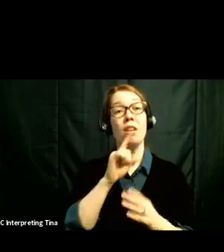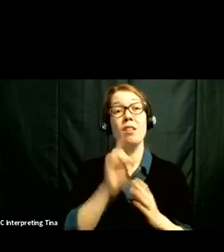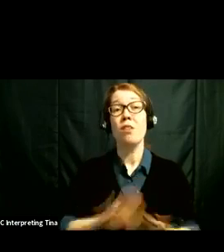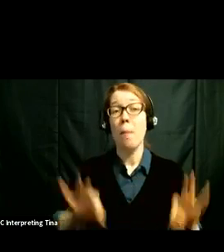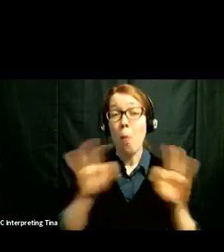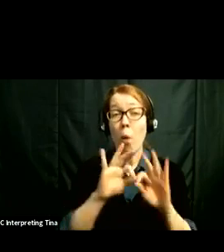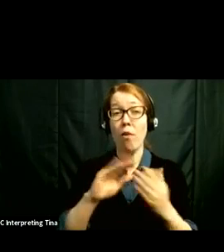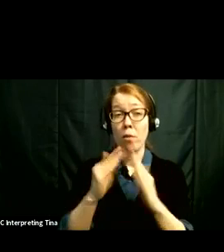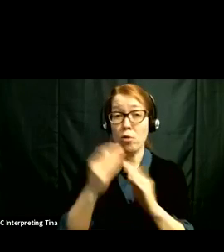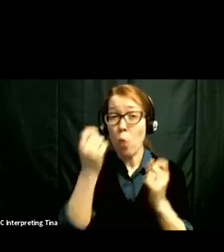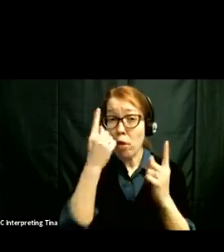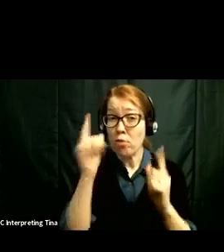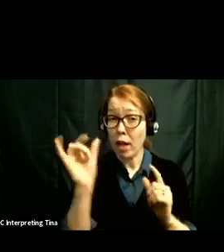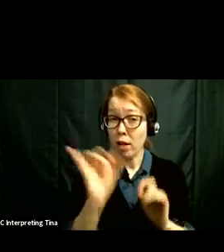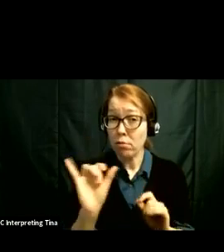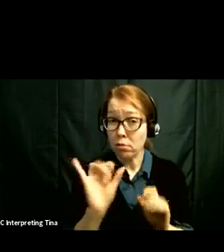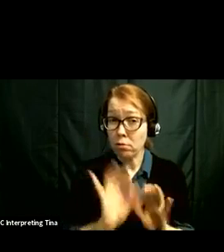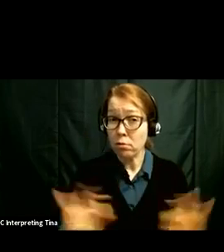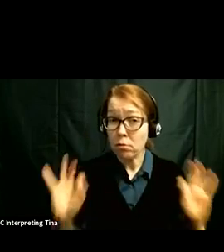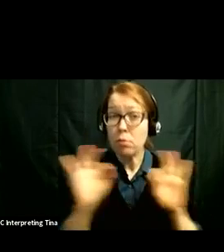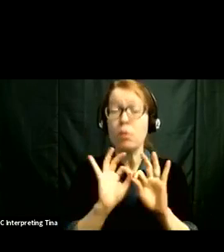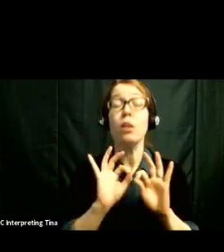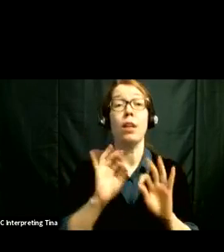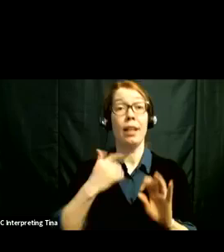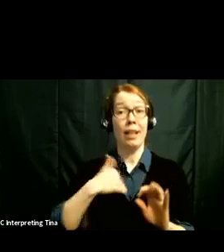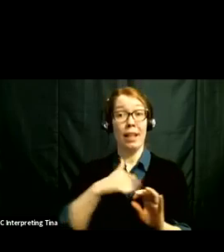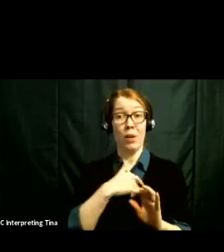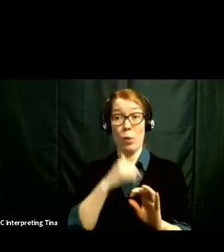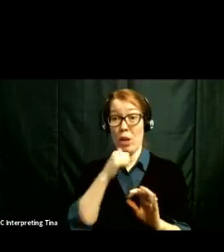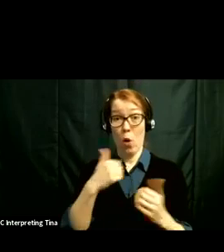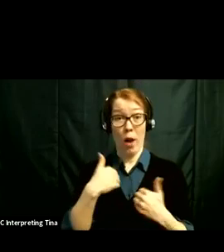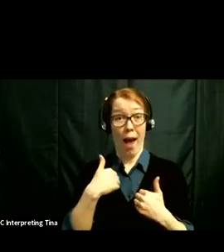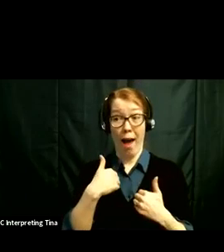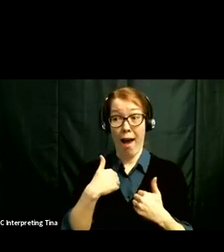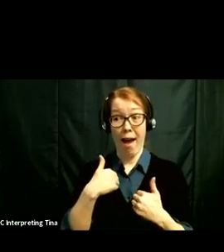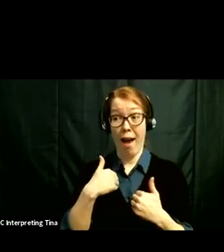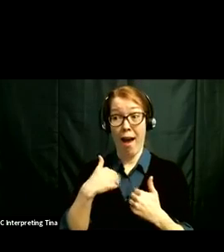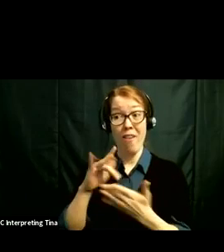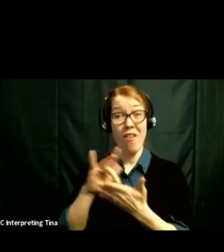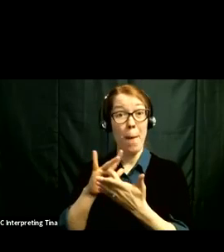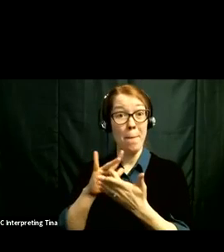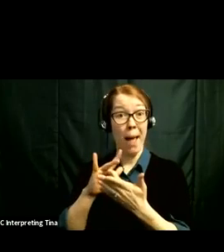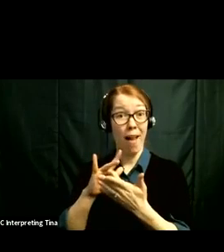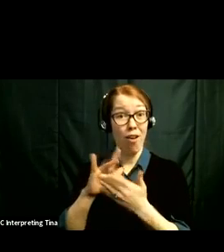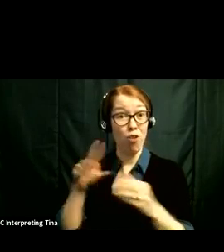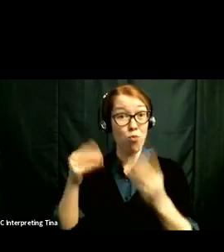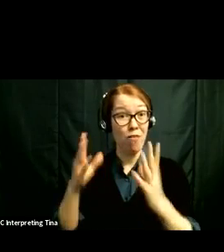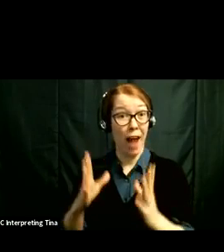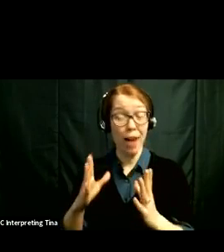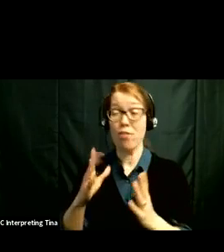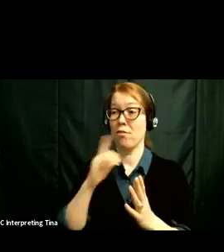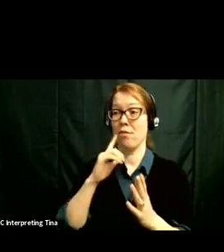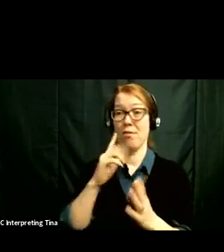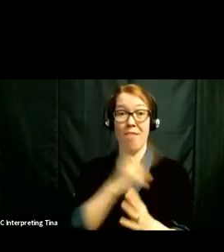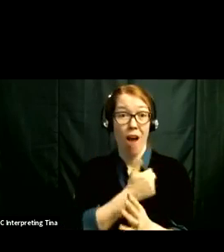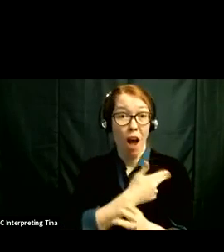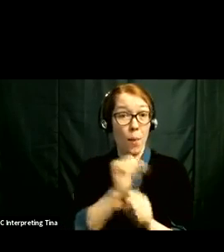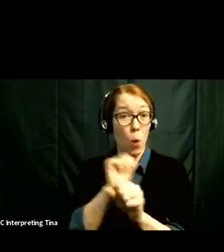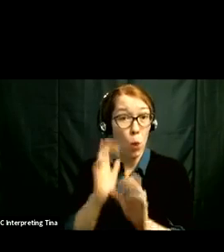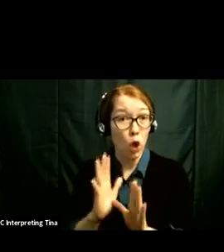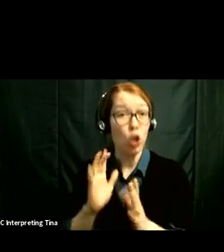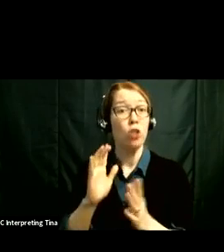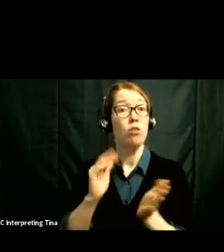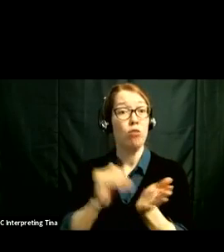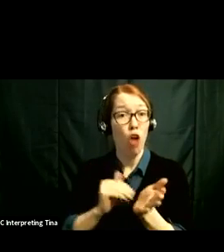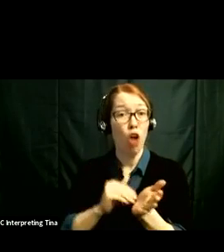for the community to understand too is that if we don't have our medical providers safe, secure, mentally fit,